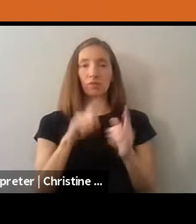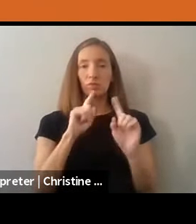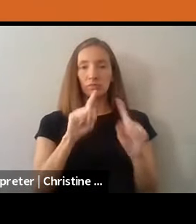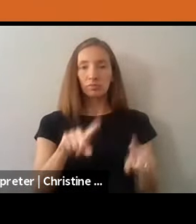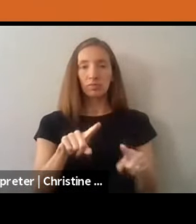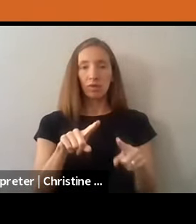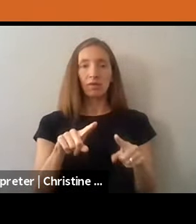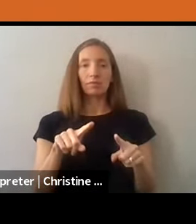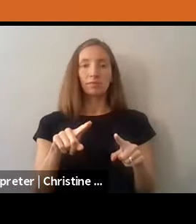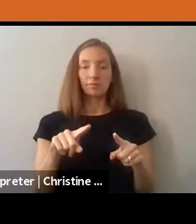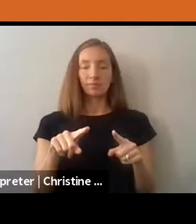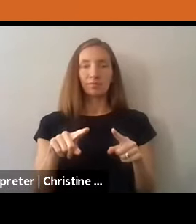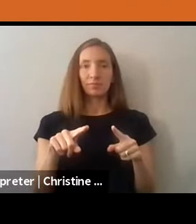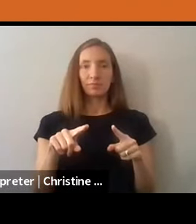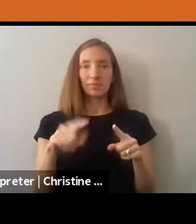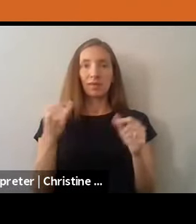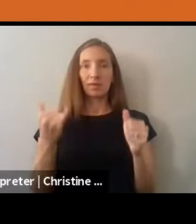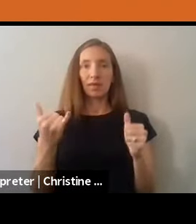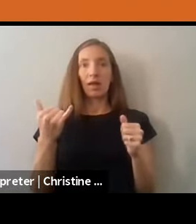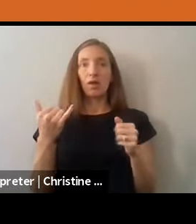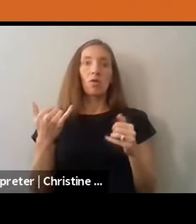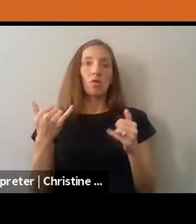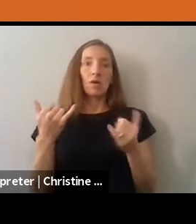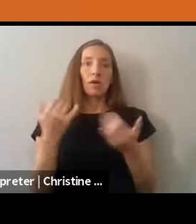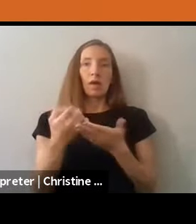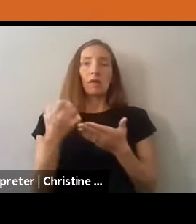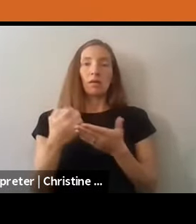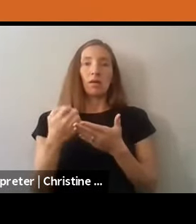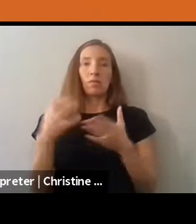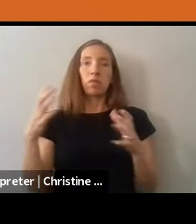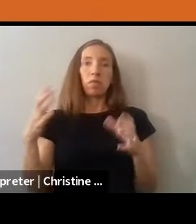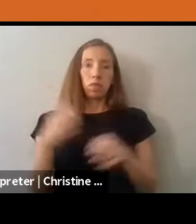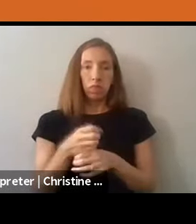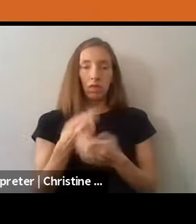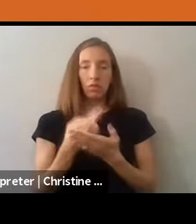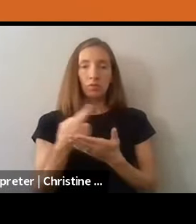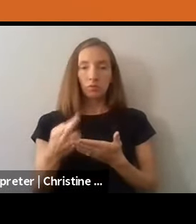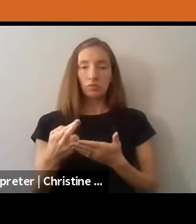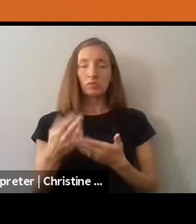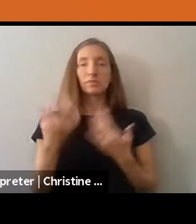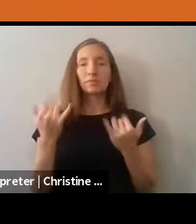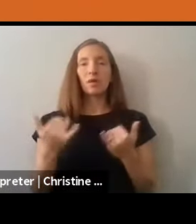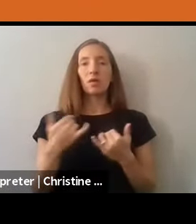economic resources. So I'd like you to share with us what role